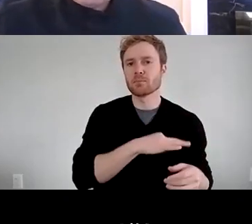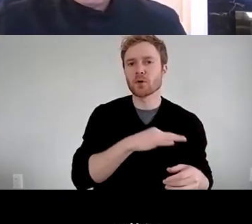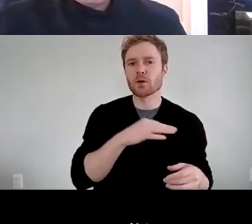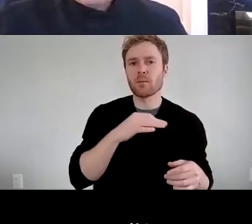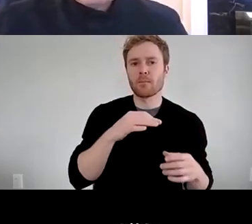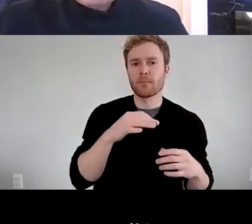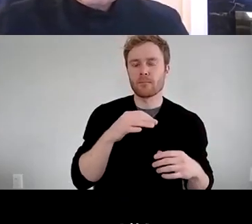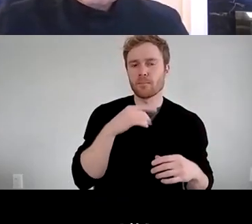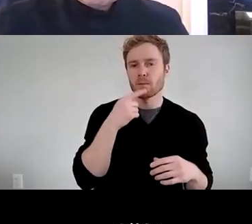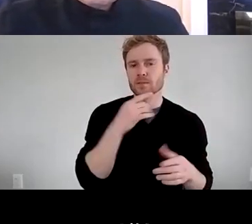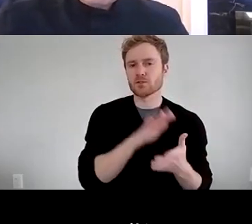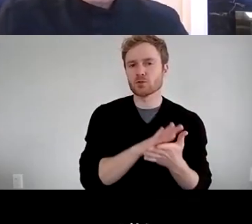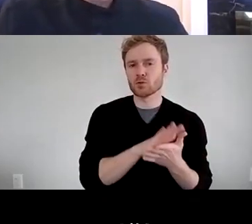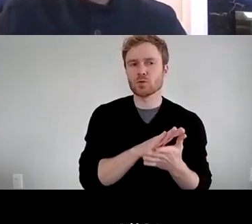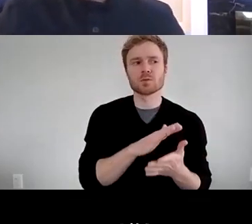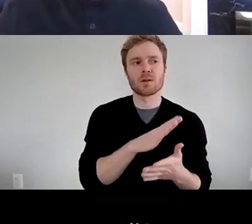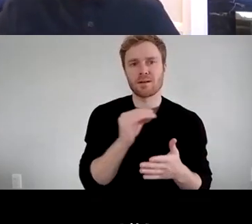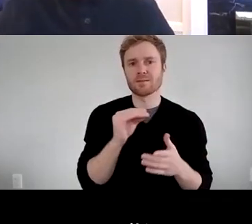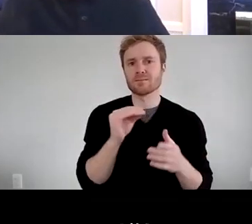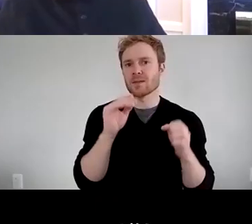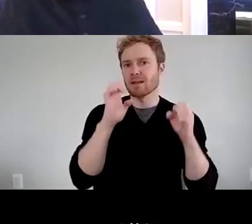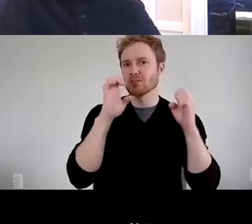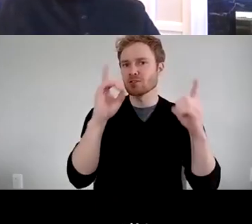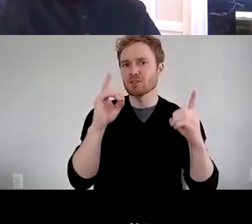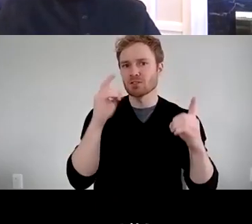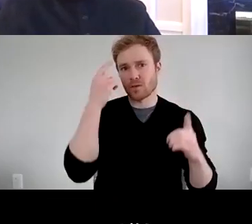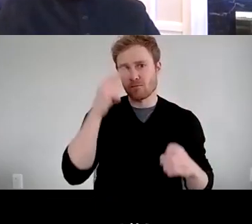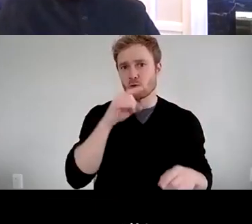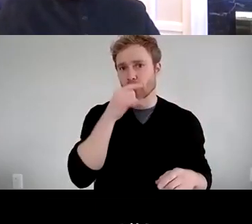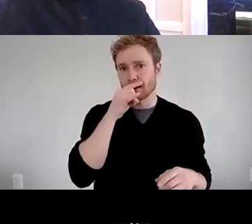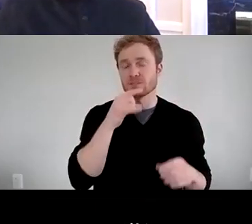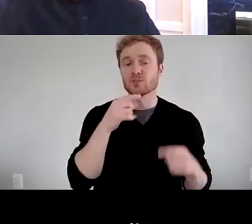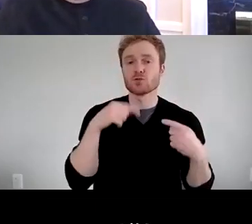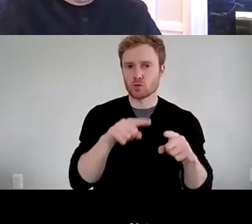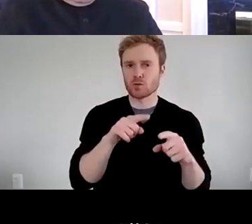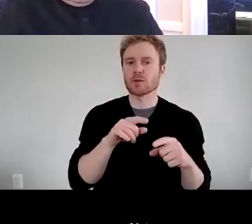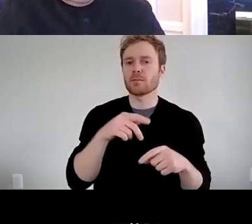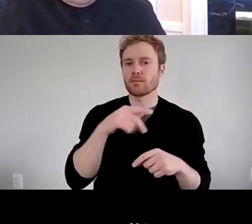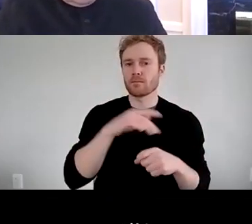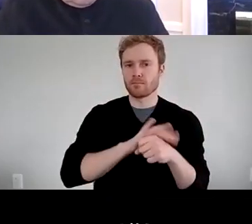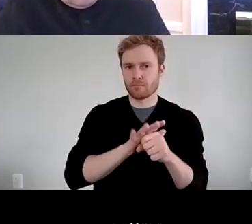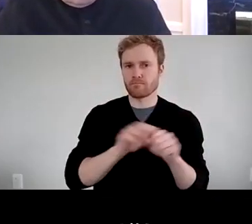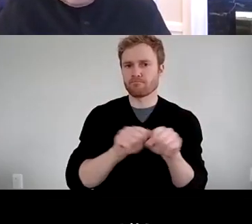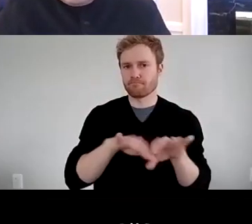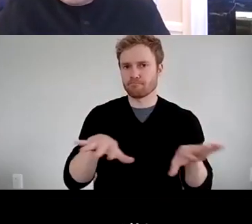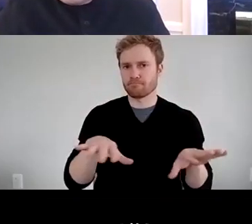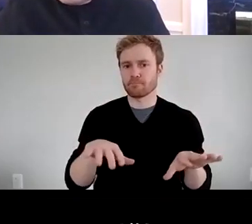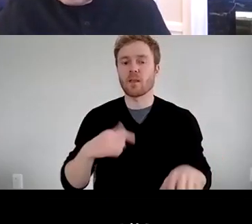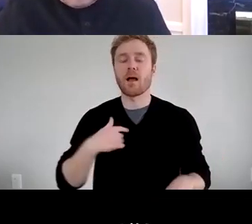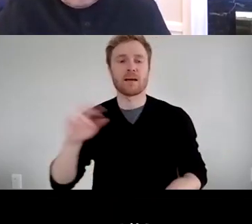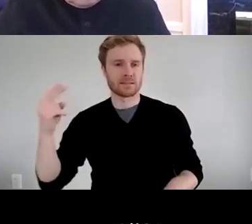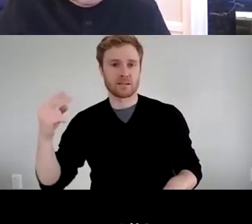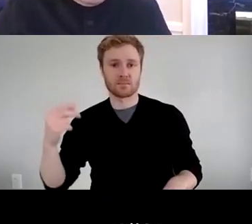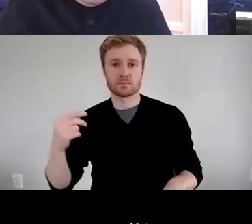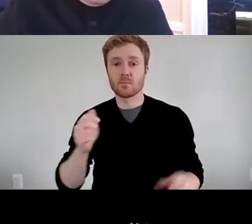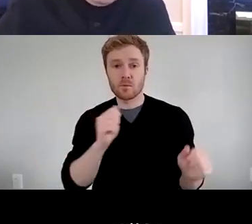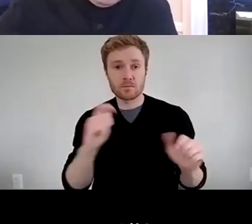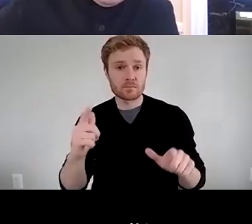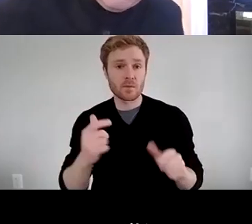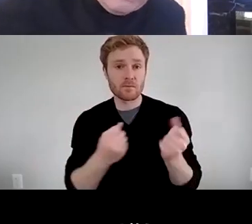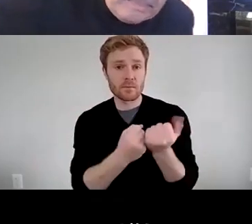with that being said, did you make a formal motion, Reverend? Yes. A series of televised